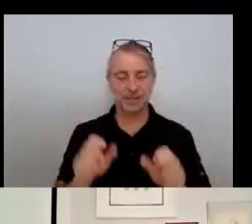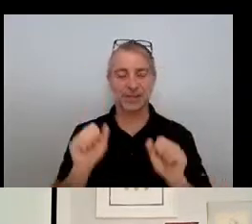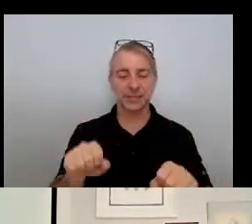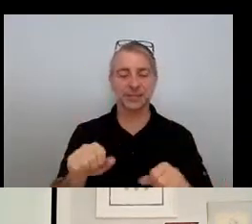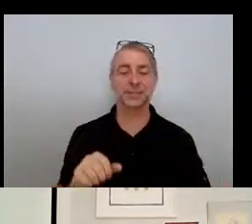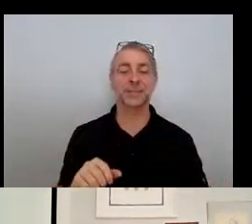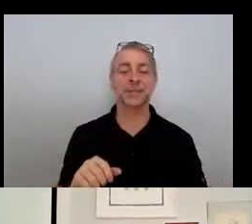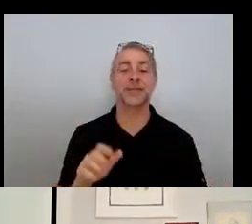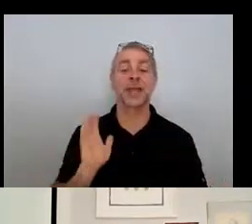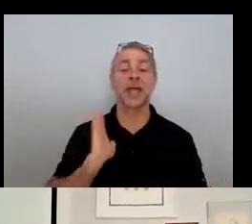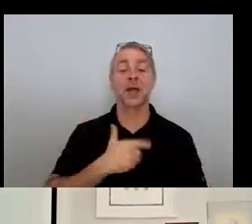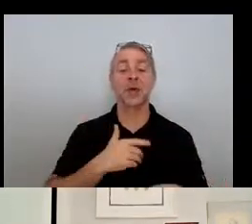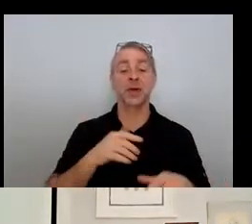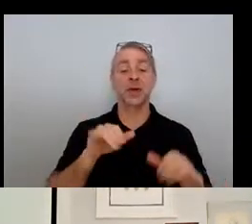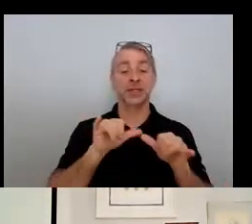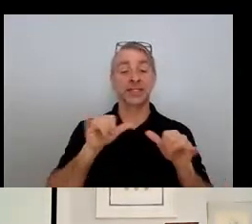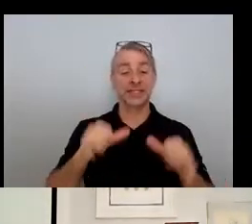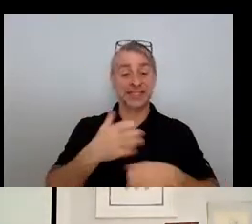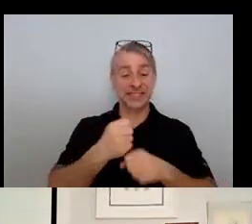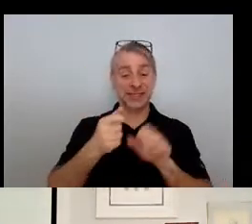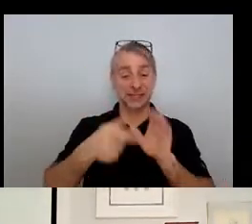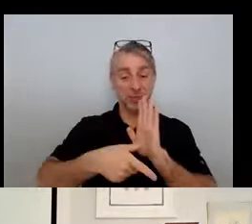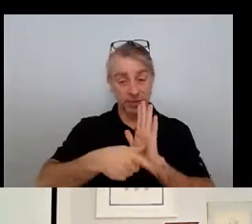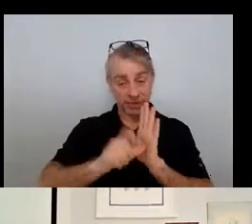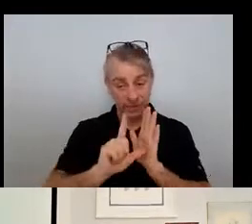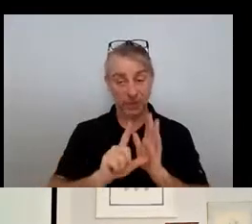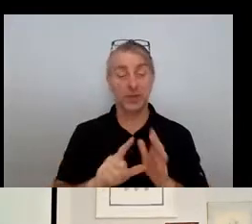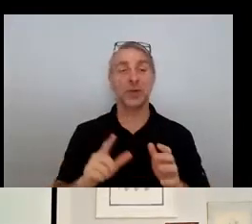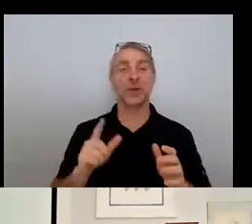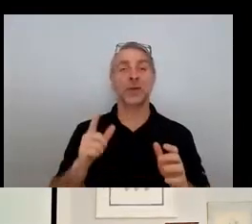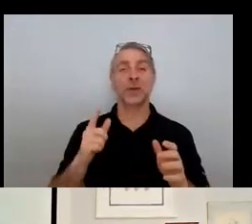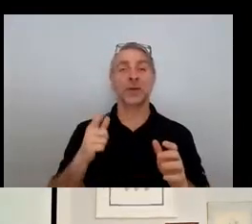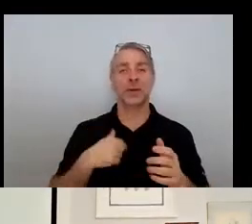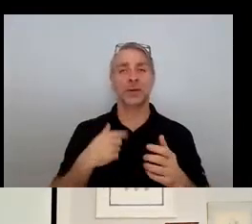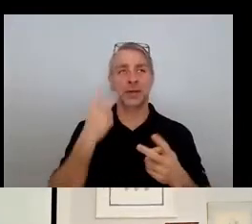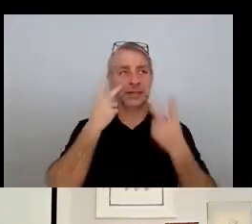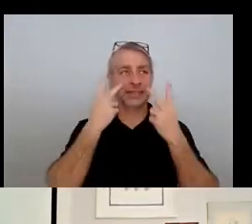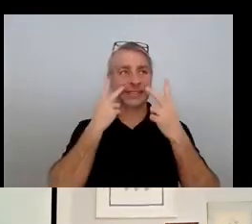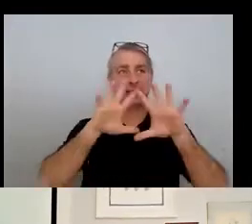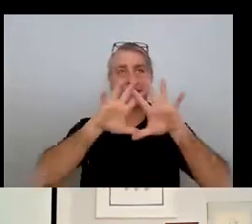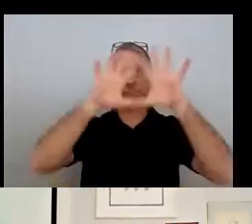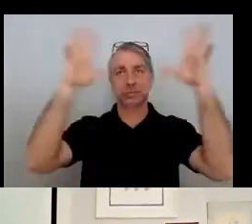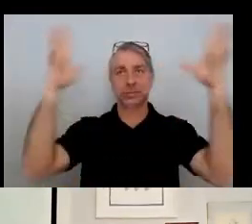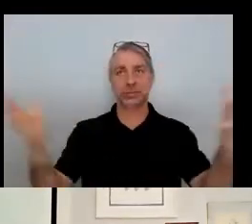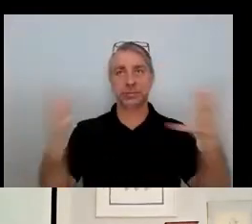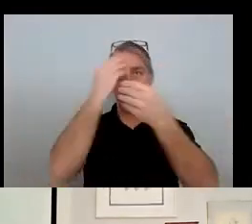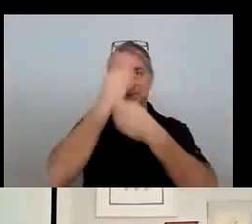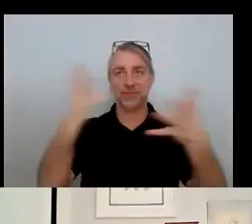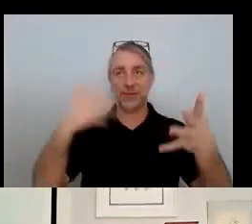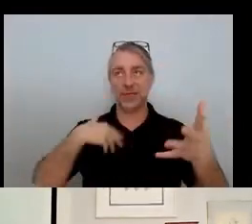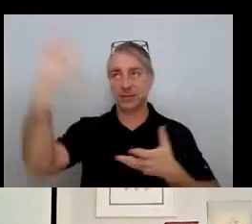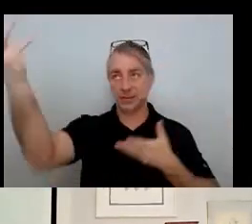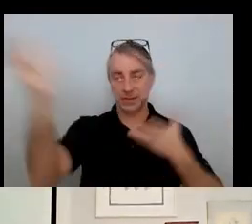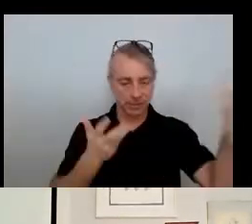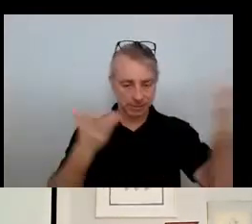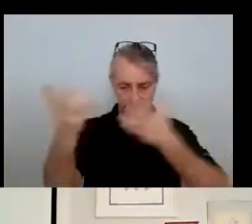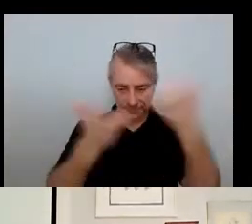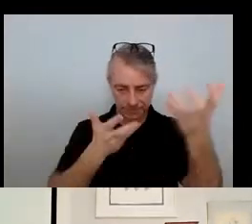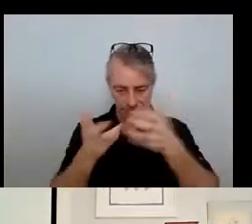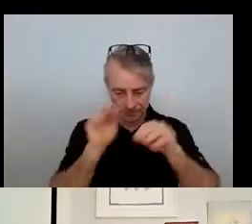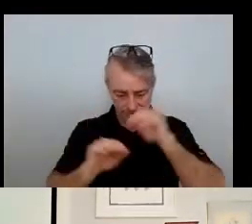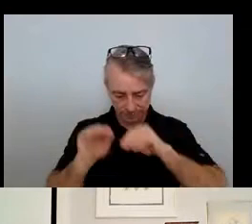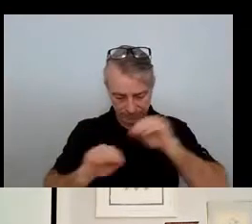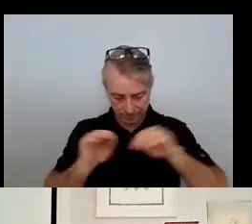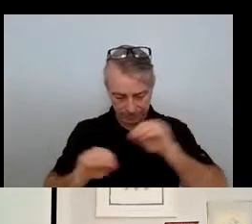a method for making sense of large bodies of information and a means of contributing answers to questions about what